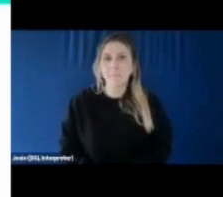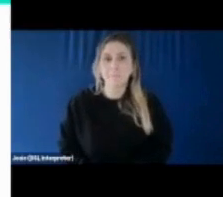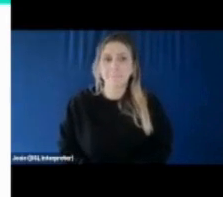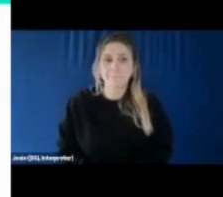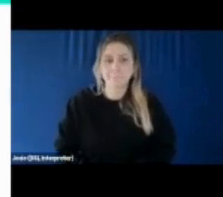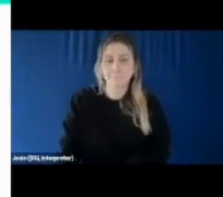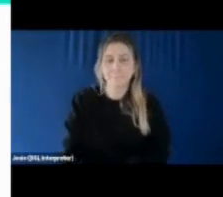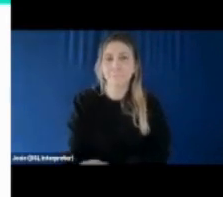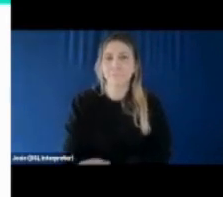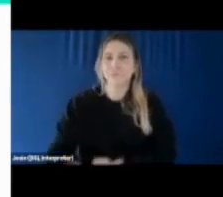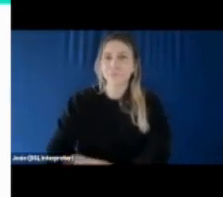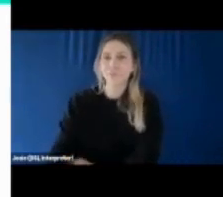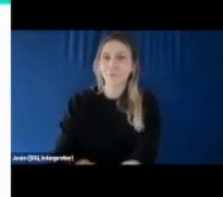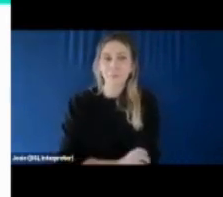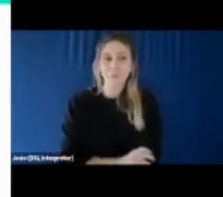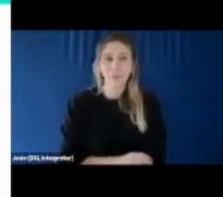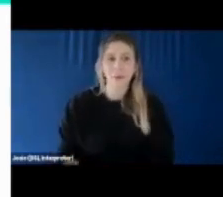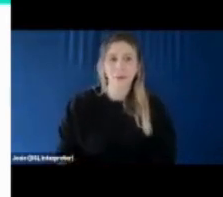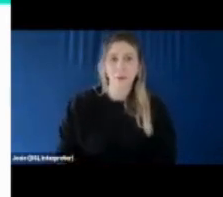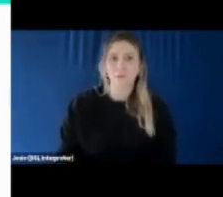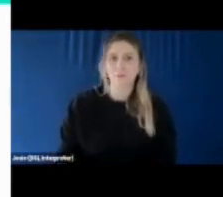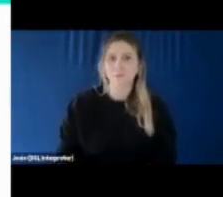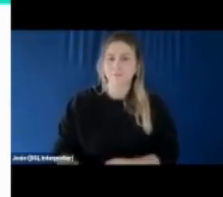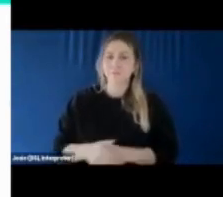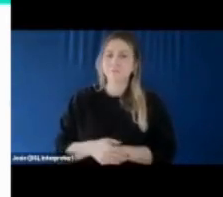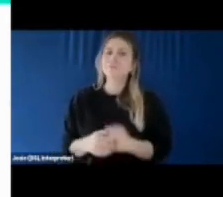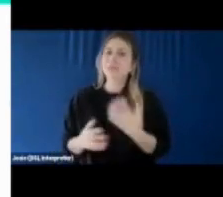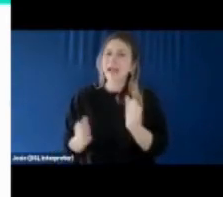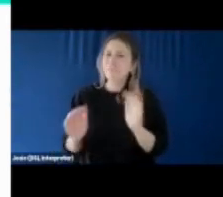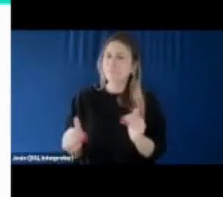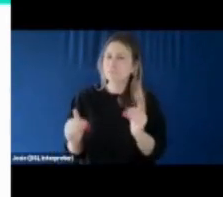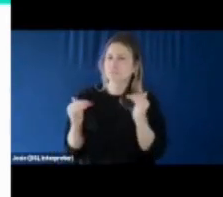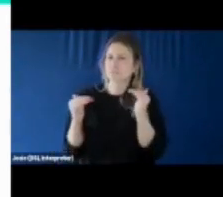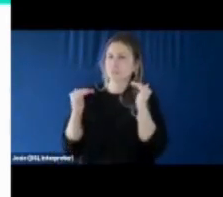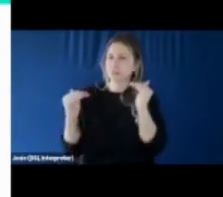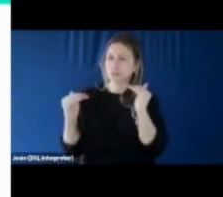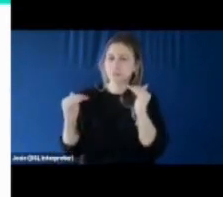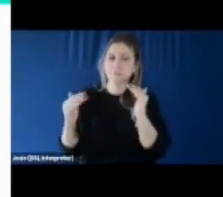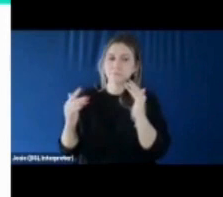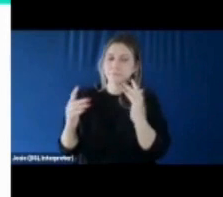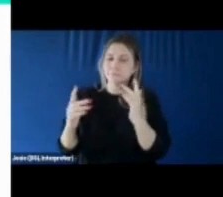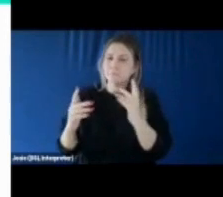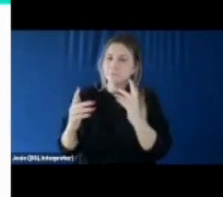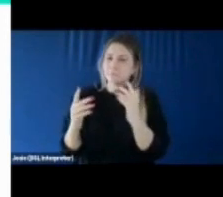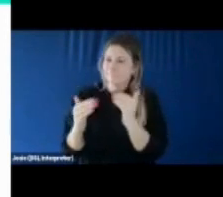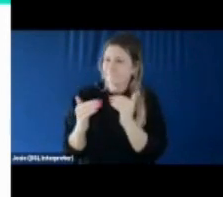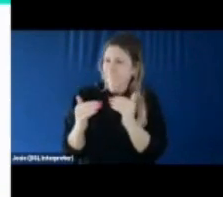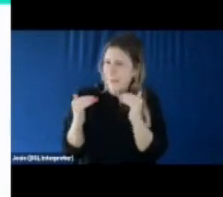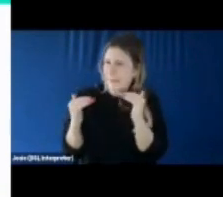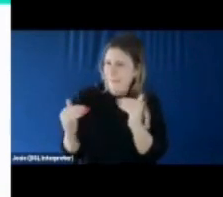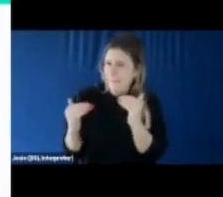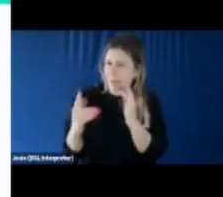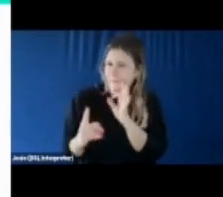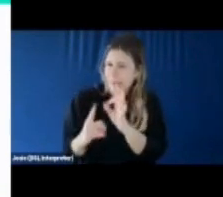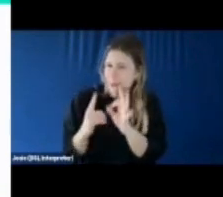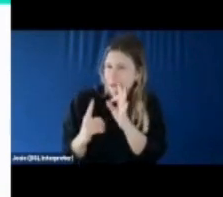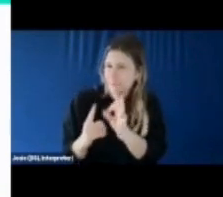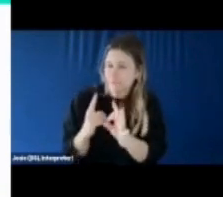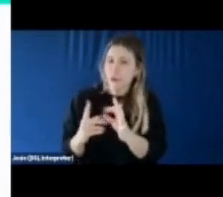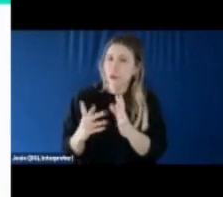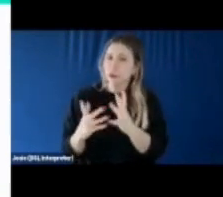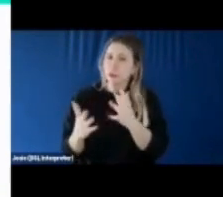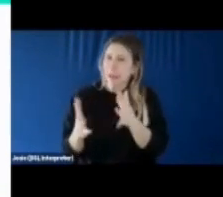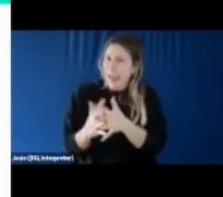The sort of elite SAS level of interviewing is controlling your reactions. It's hard to resist the urge to